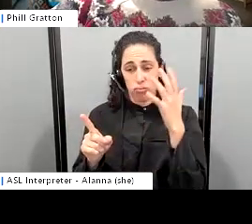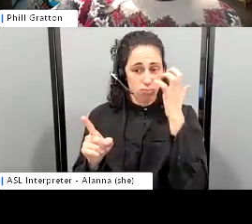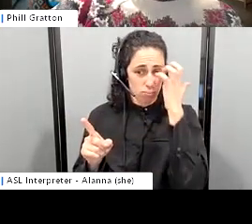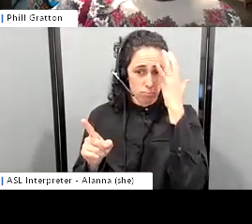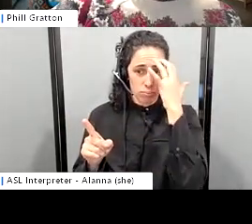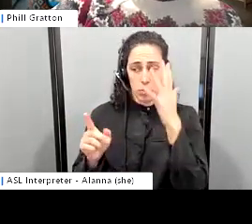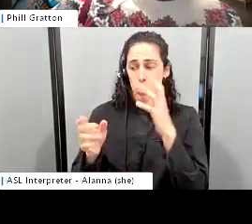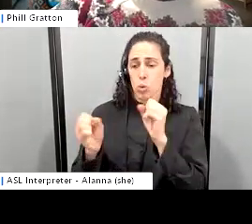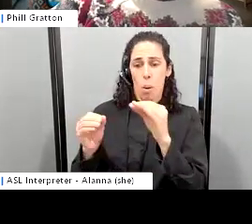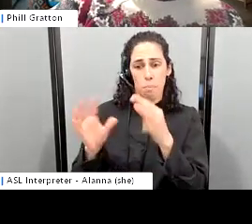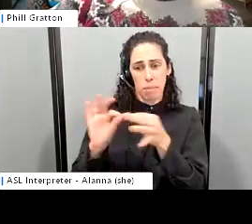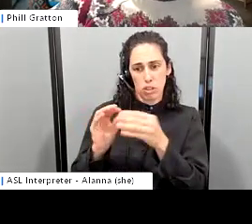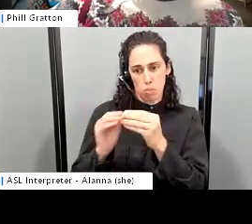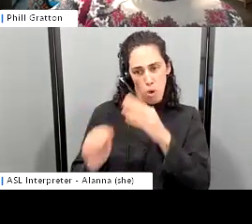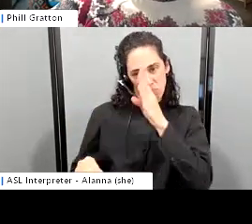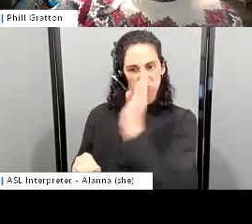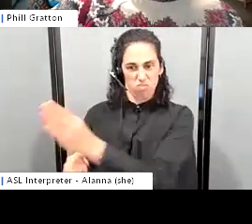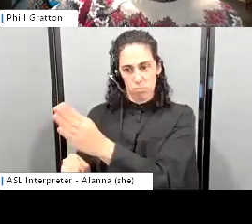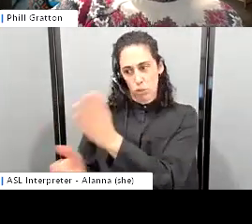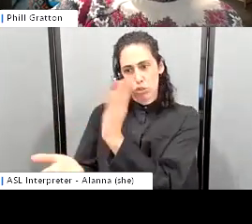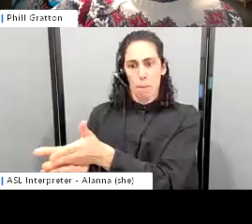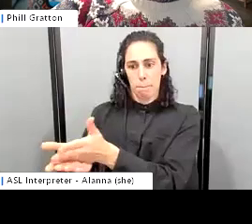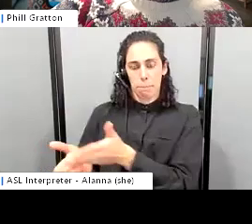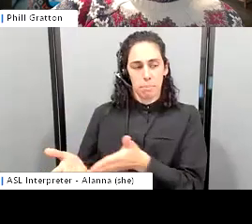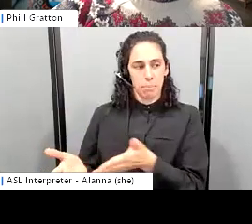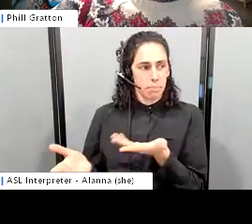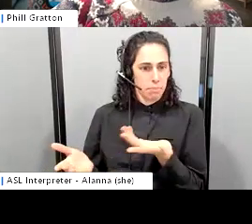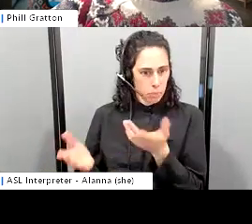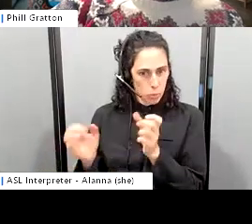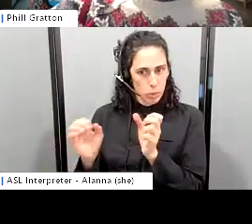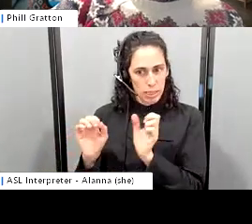Interesting. Wow. It would take me a long time to figure out how to say that. That